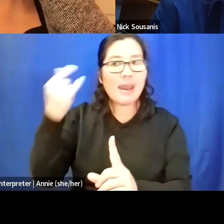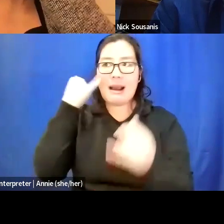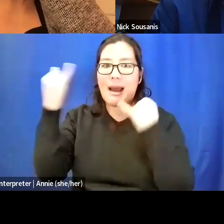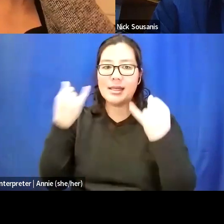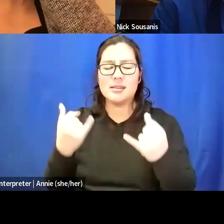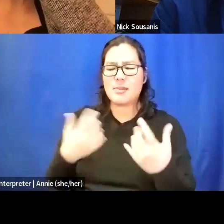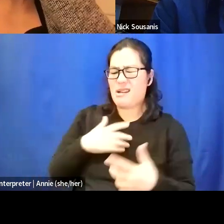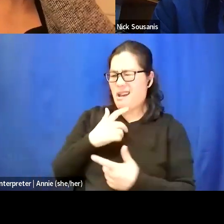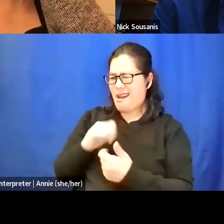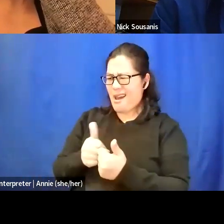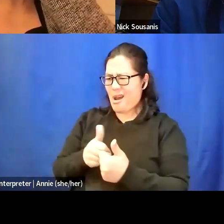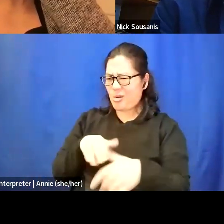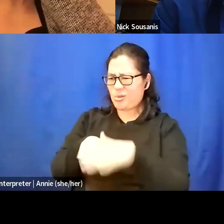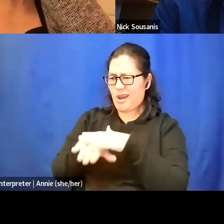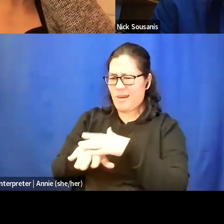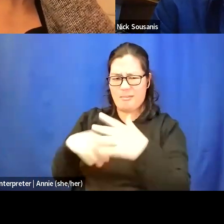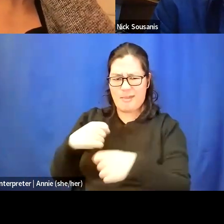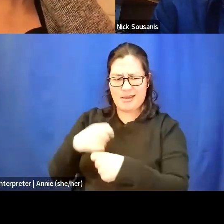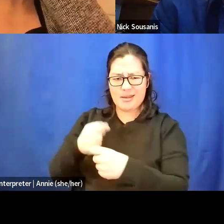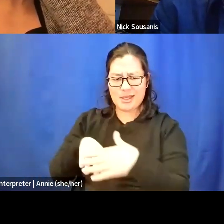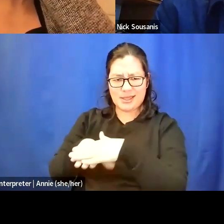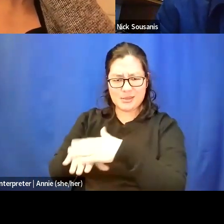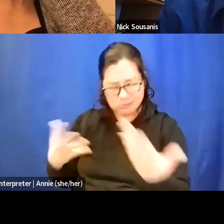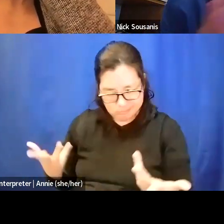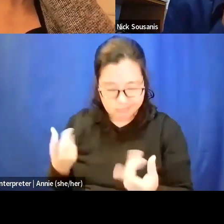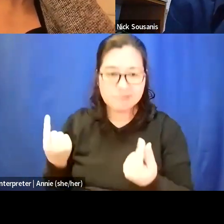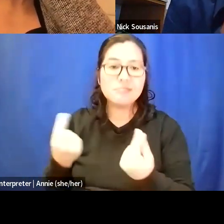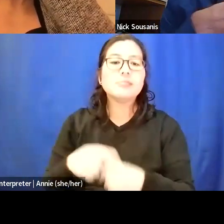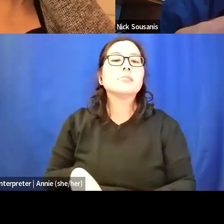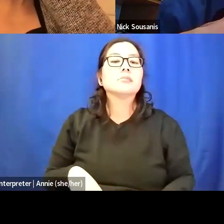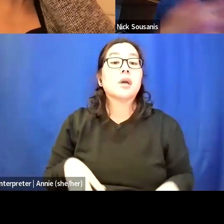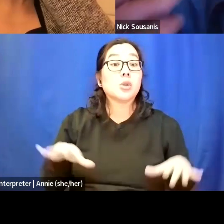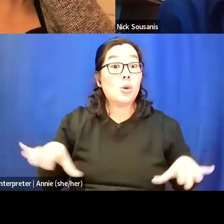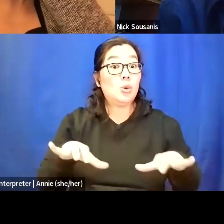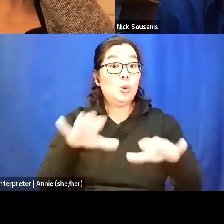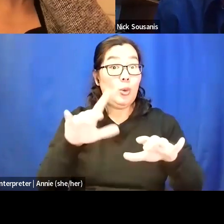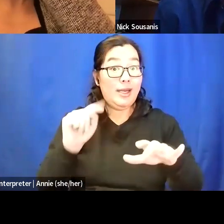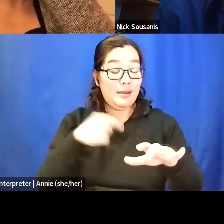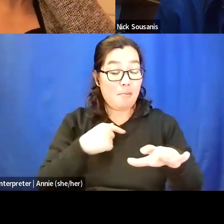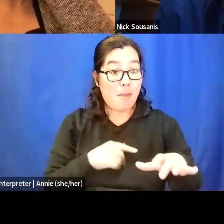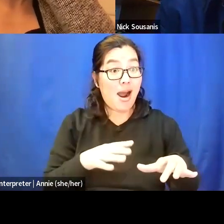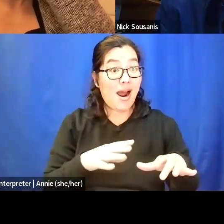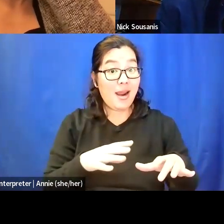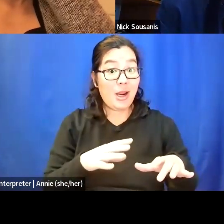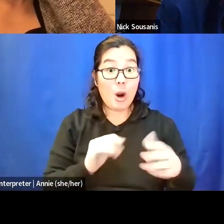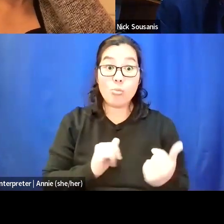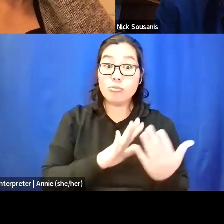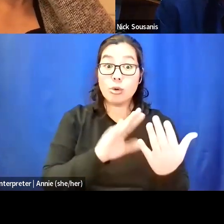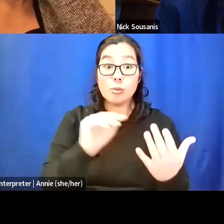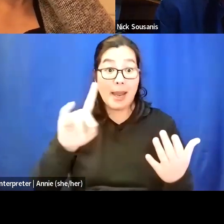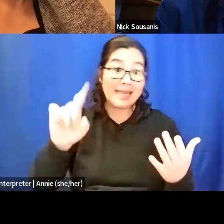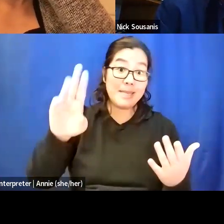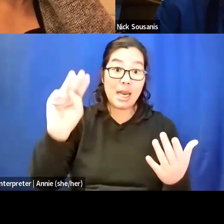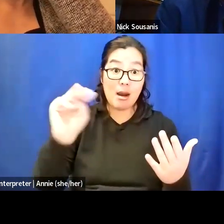accessible. But as I was doing it, I was aware that my medium of choice, there was an audience that